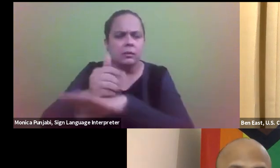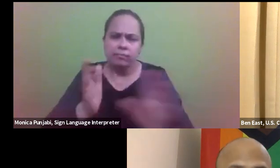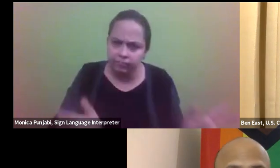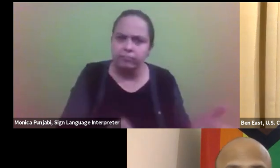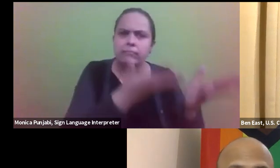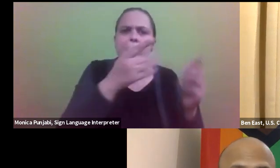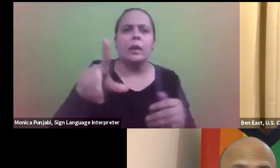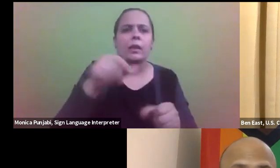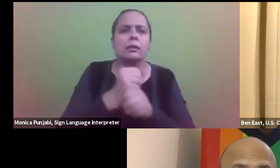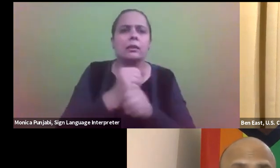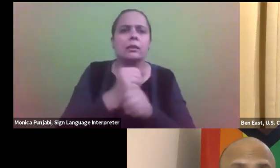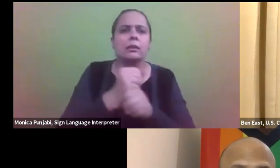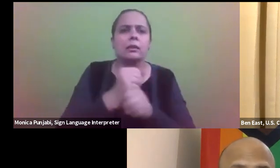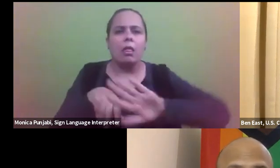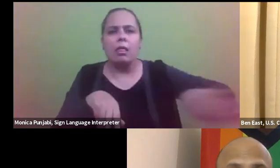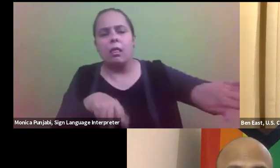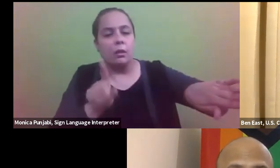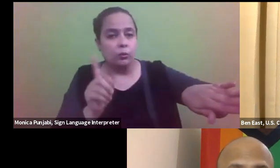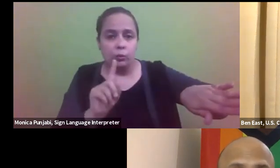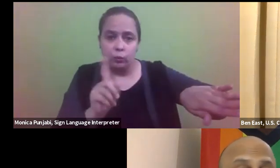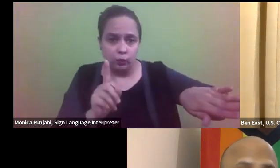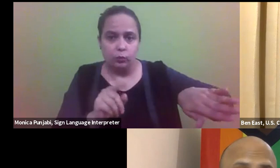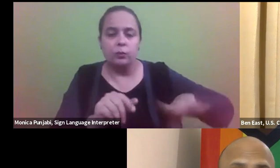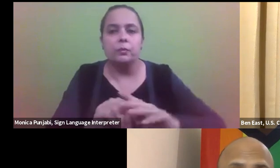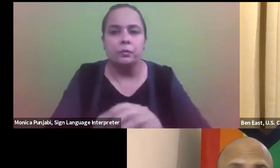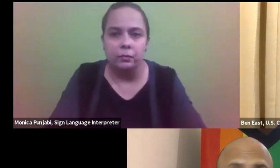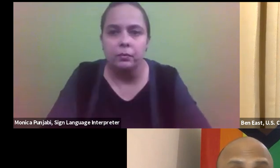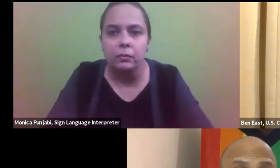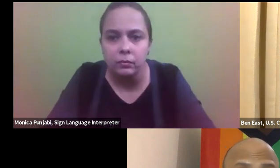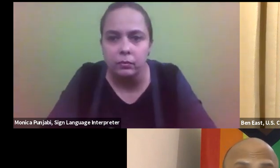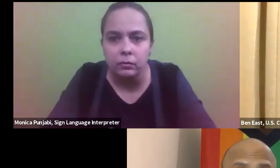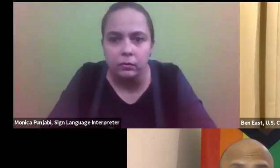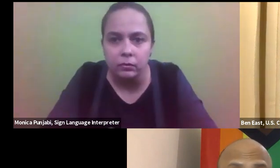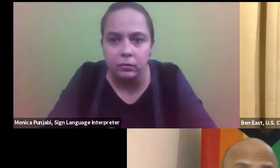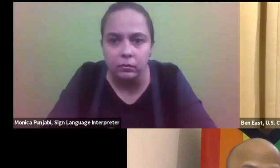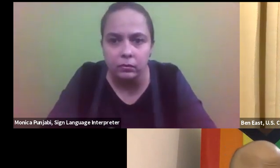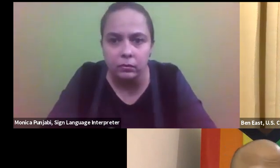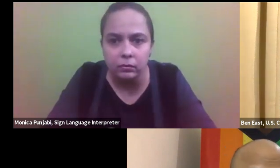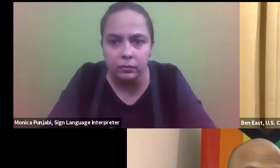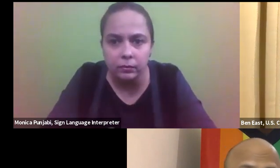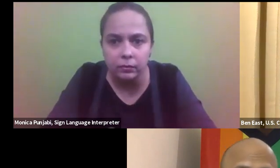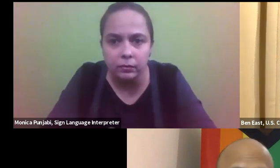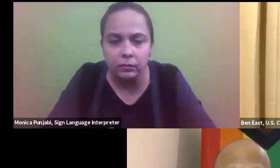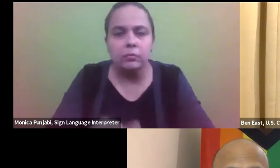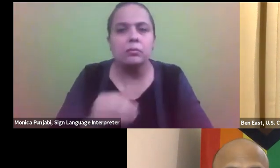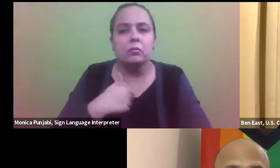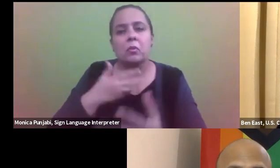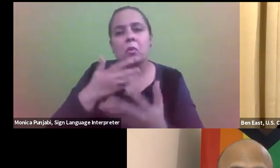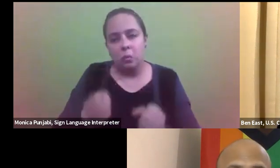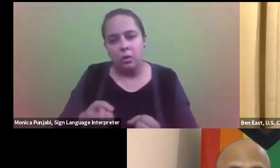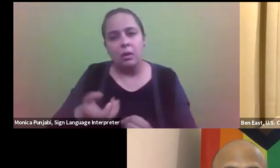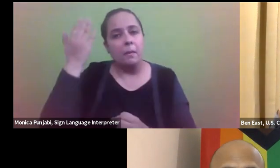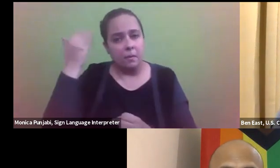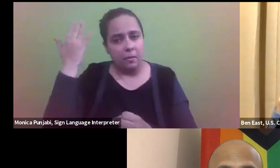launched Samavesh Chamber of Commerce to that effect last year as a Section 8 nonprofit entity. We wanted to do it 10 years earlier, but with the